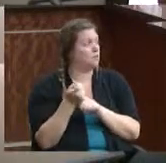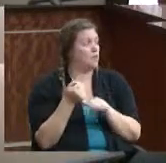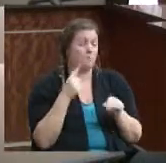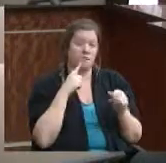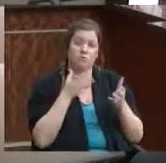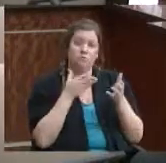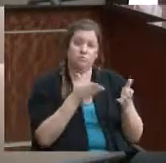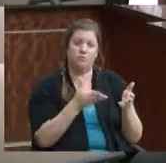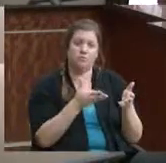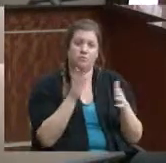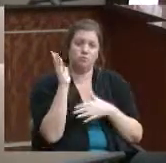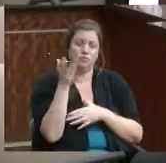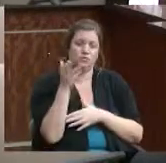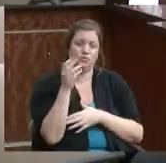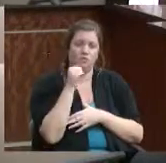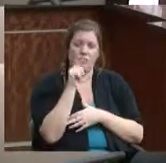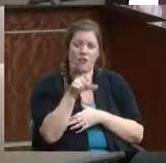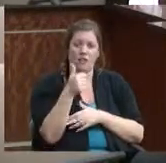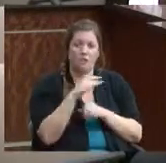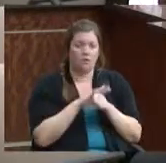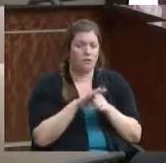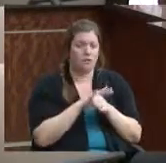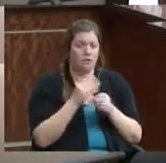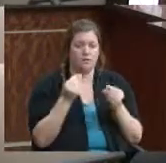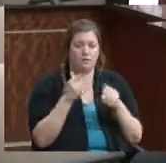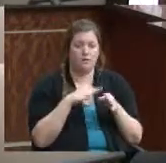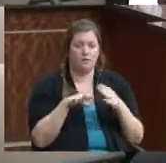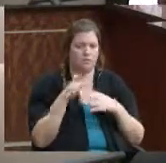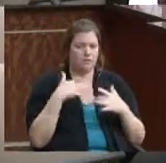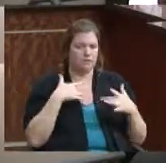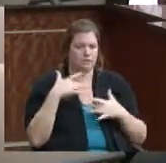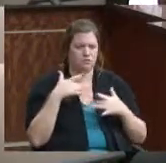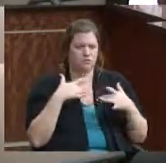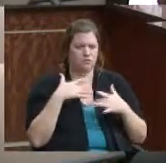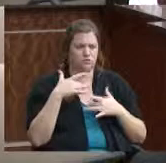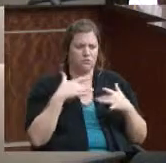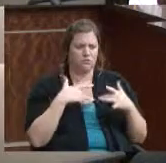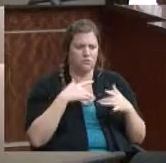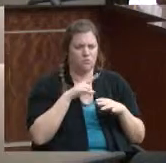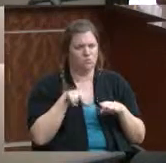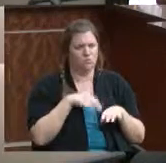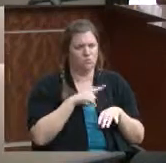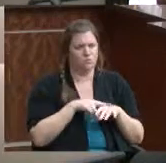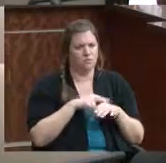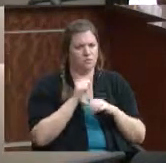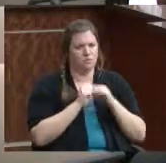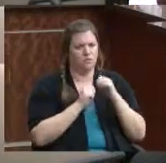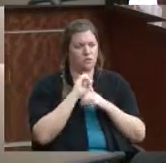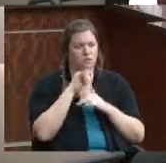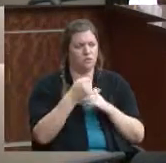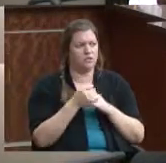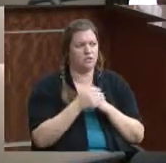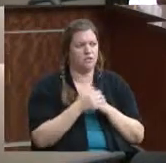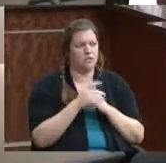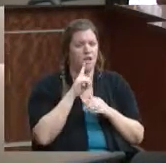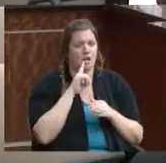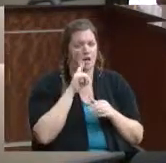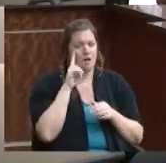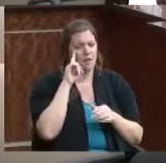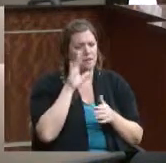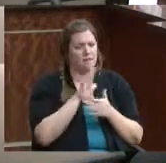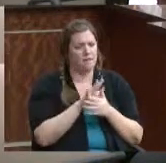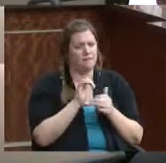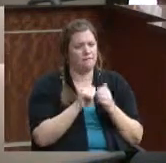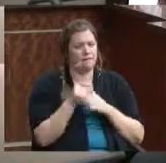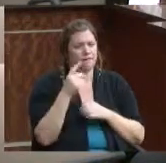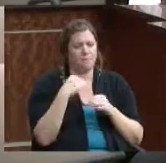provided doesn't indicate if other locations on the property were considered, which is pretty typical on construction projects. I believe the proposal